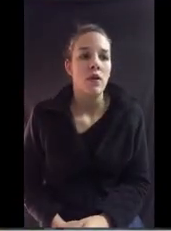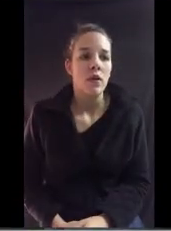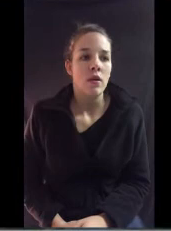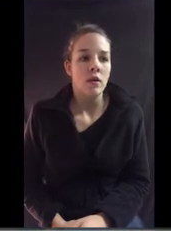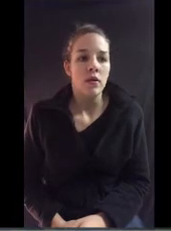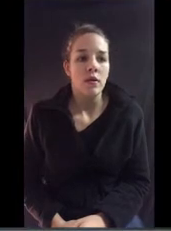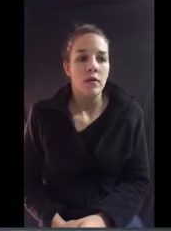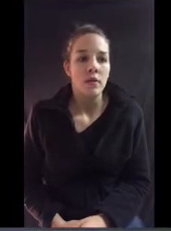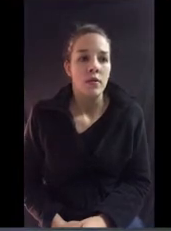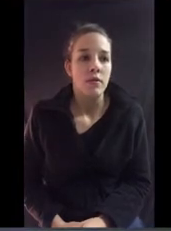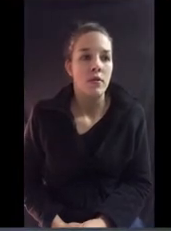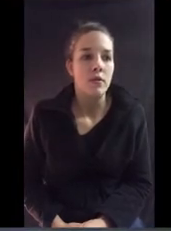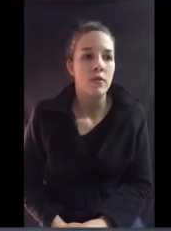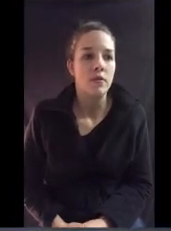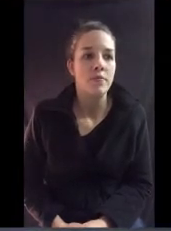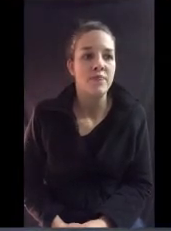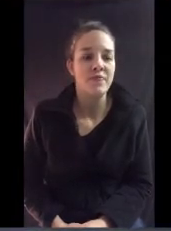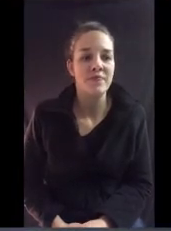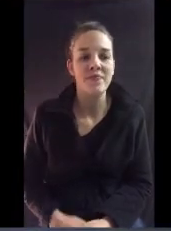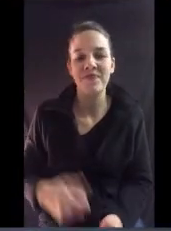last.